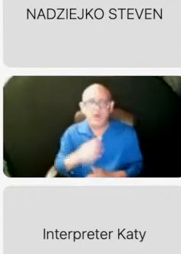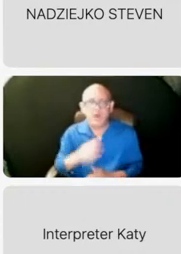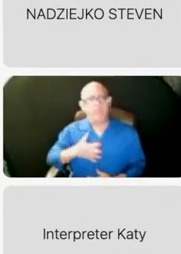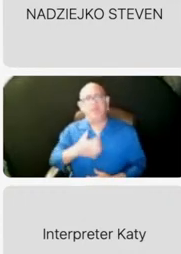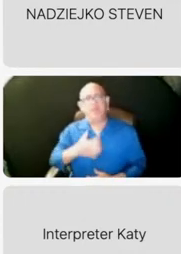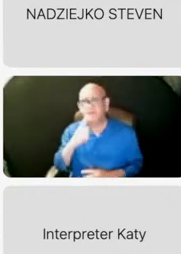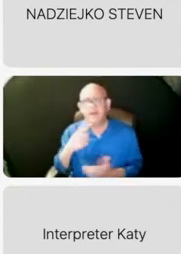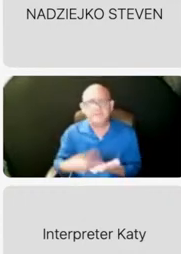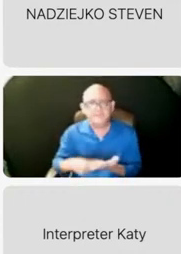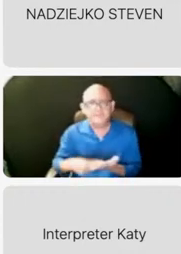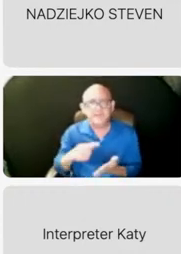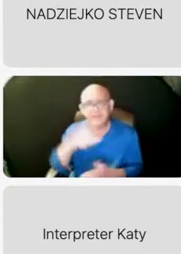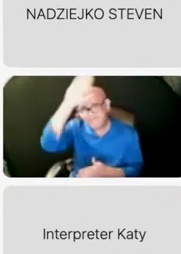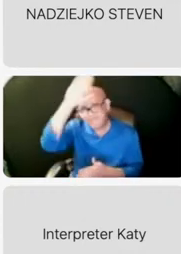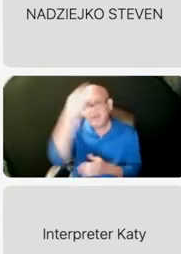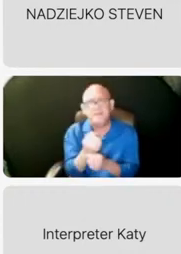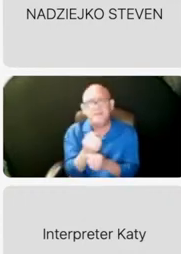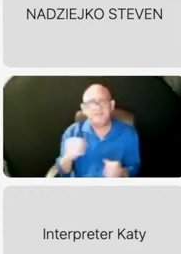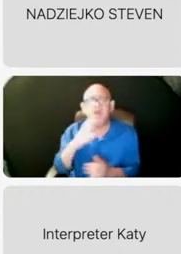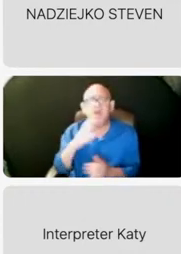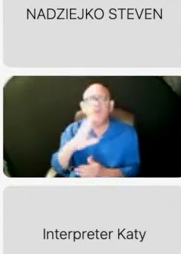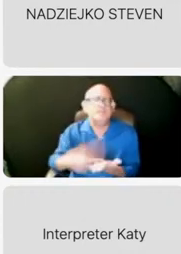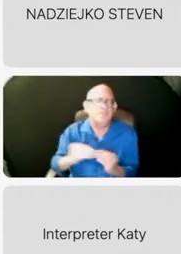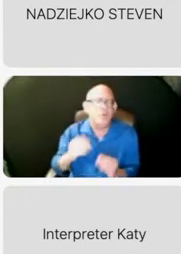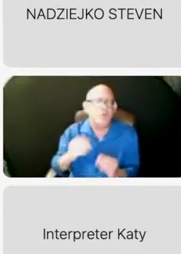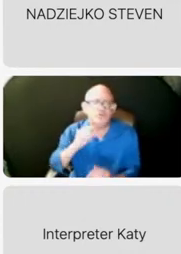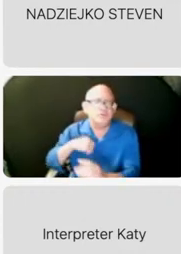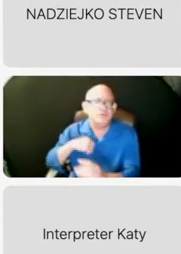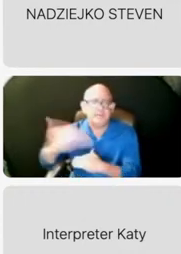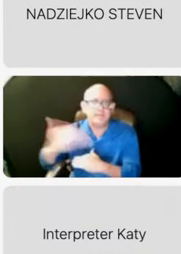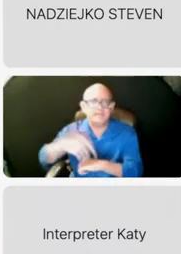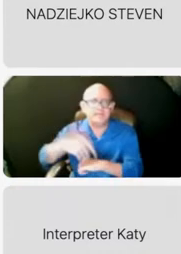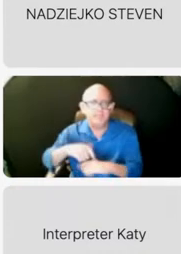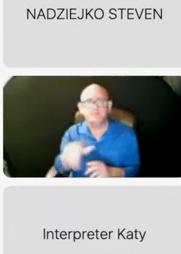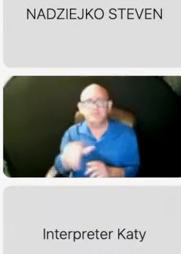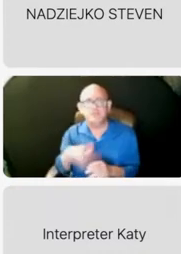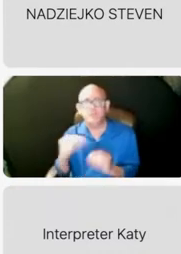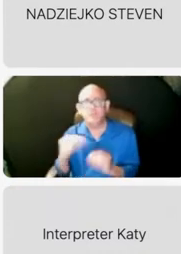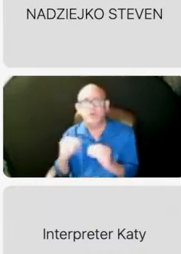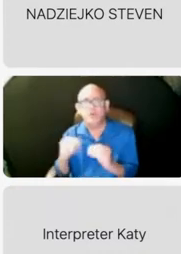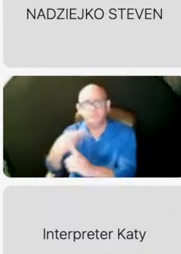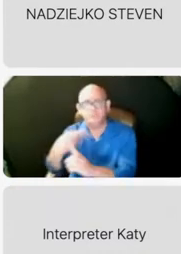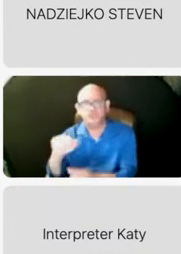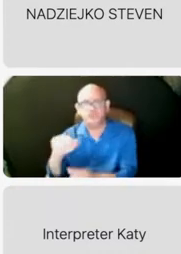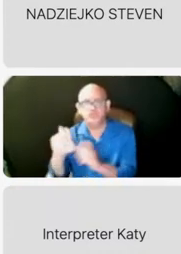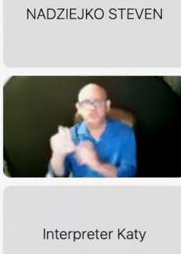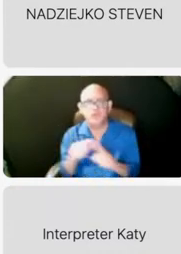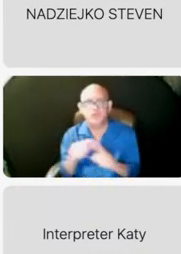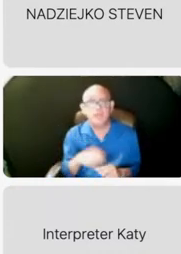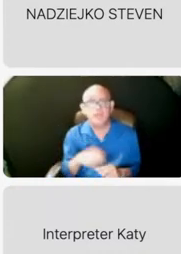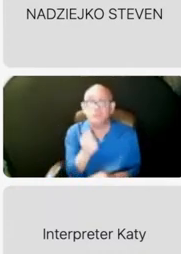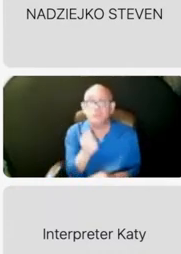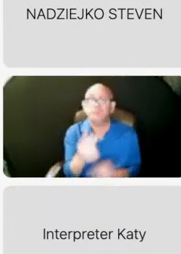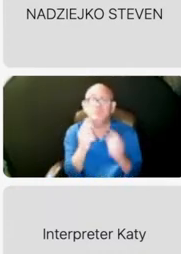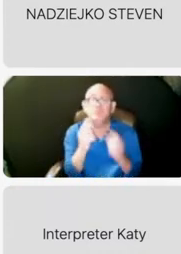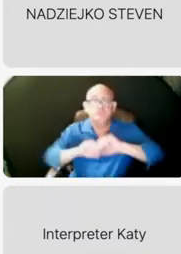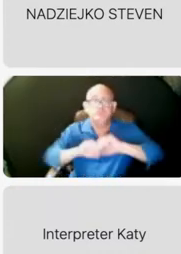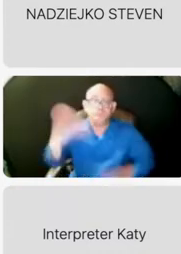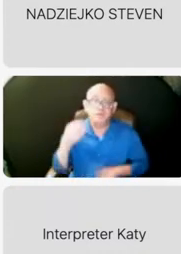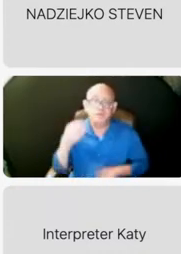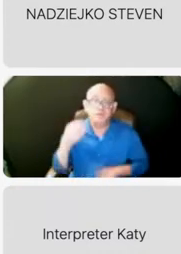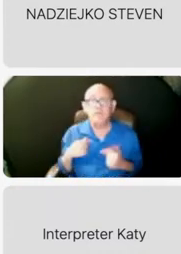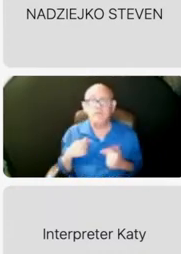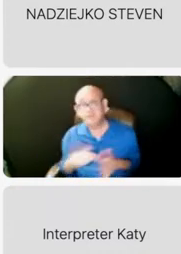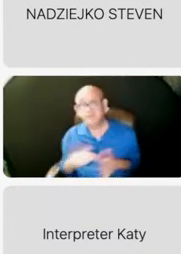it next time and i will talk about on some more stuff at bloomington high school in june so i'm here to whistle blow and unless i'm dead i'll be here and i promise not to miss it rhonda fagan thank